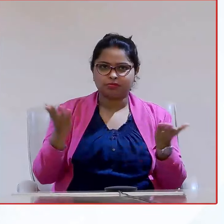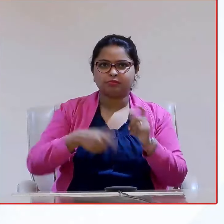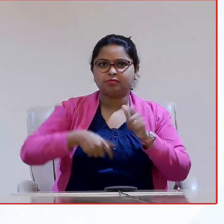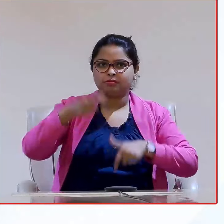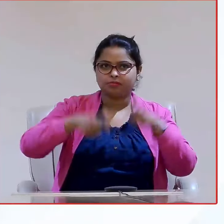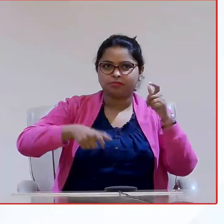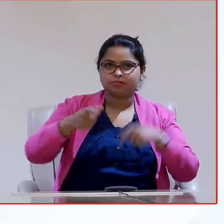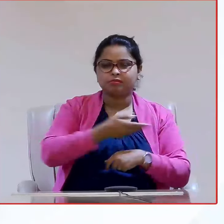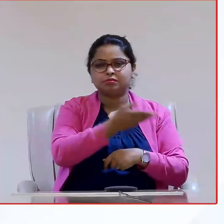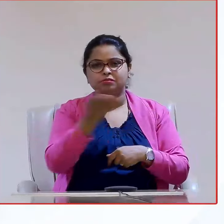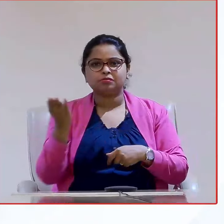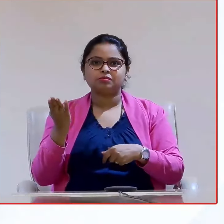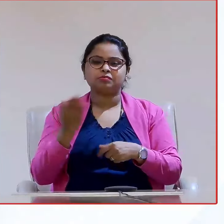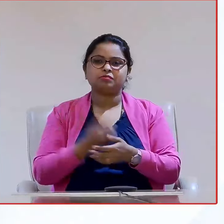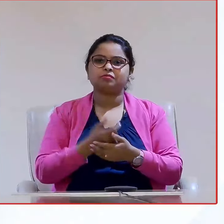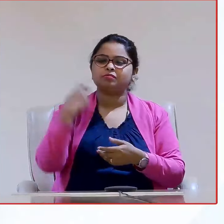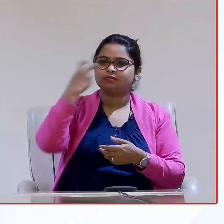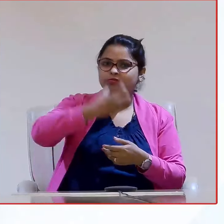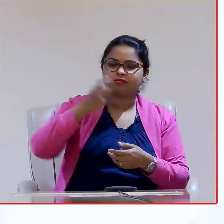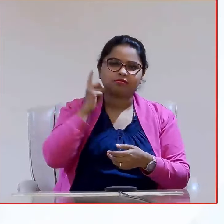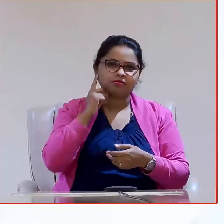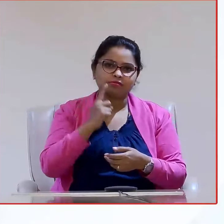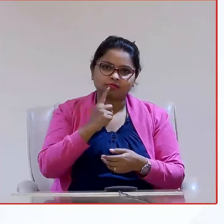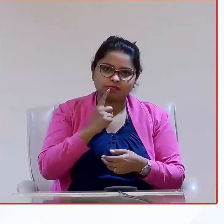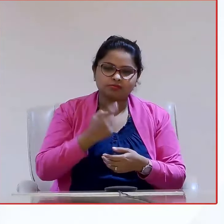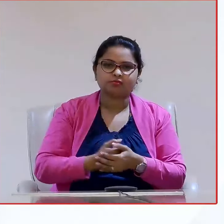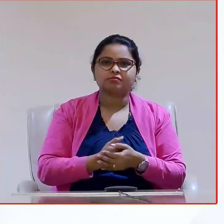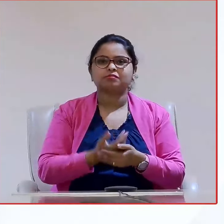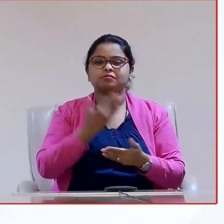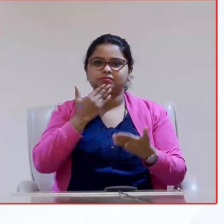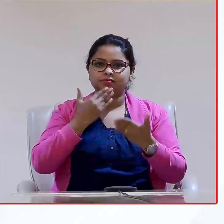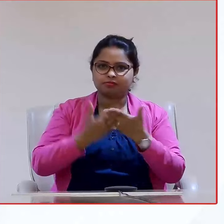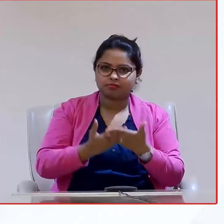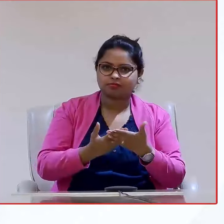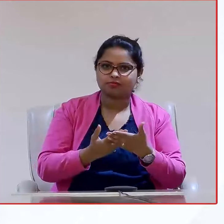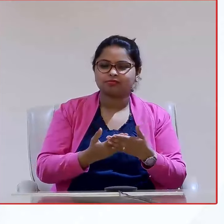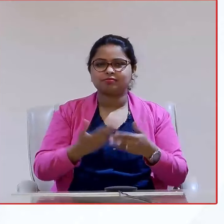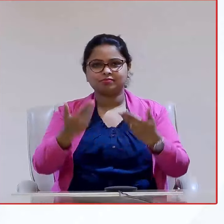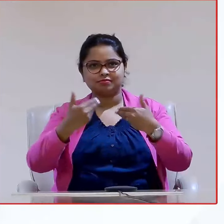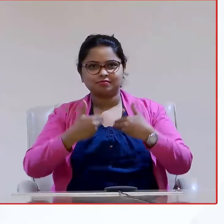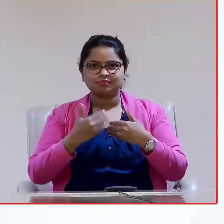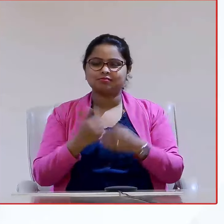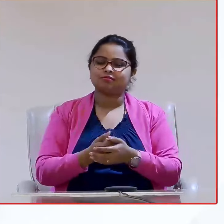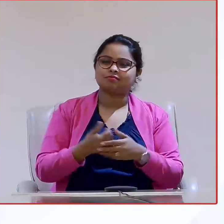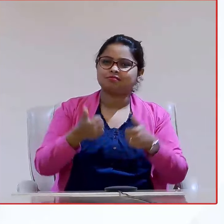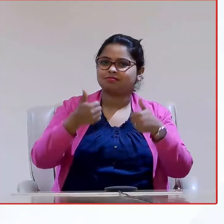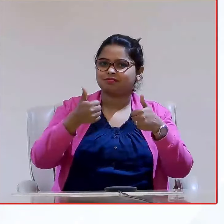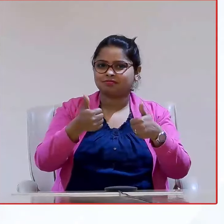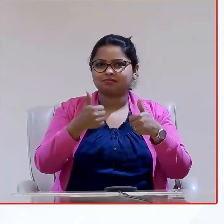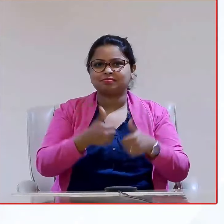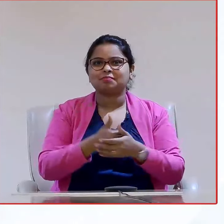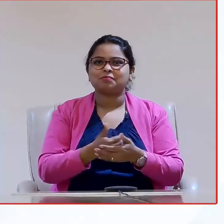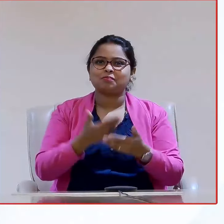who are speech and hearing impaired. And thank you so much, Chanda, for making time, coming all the